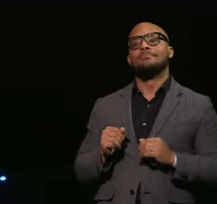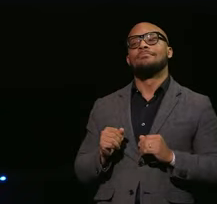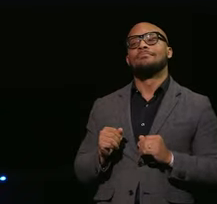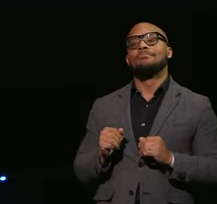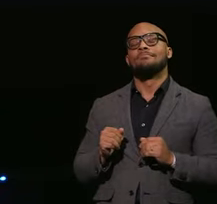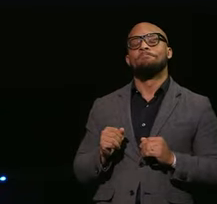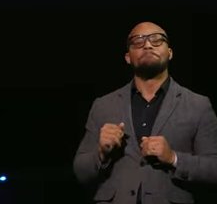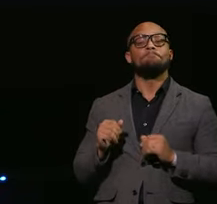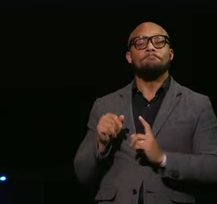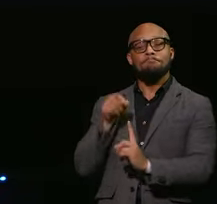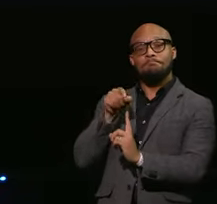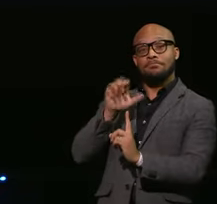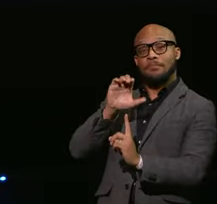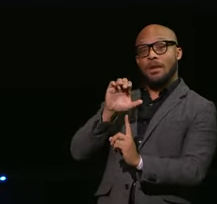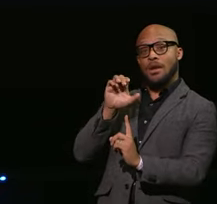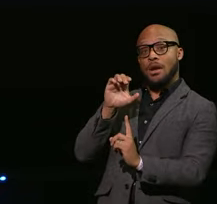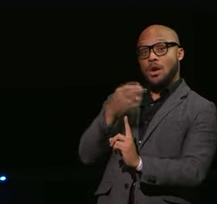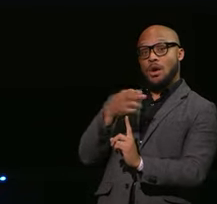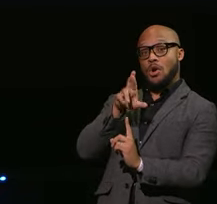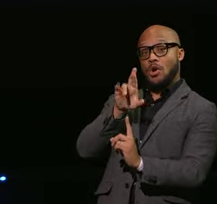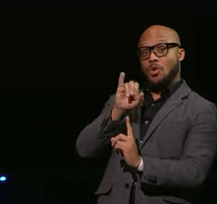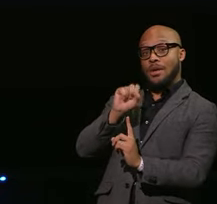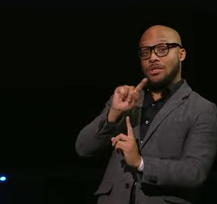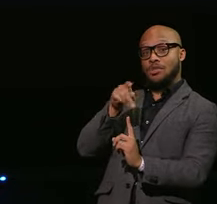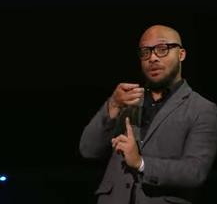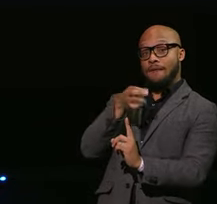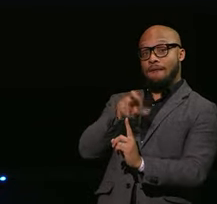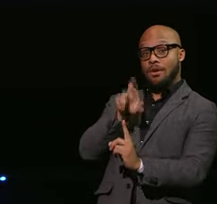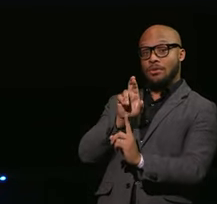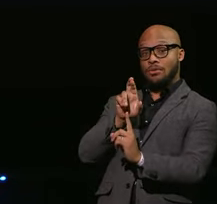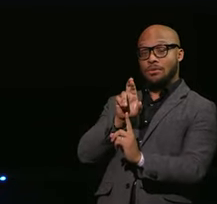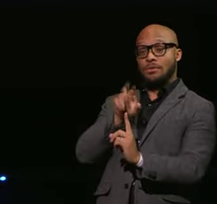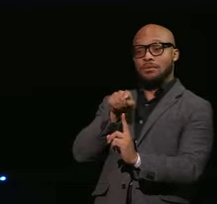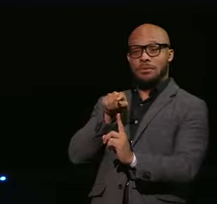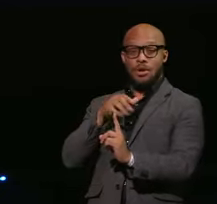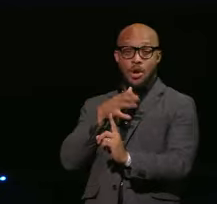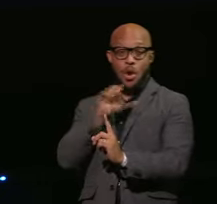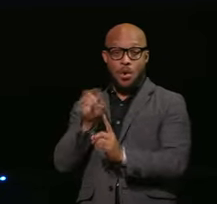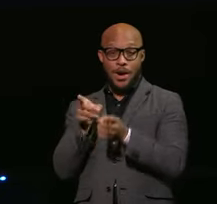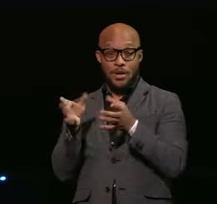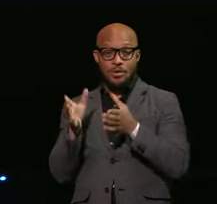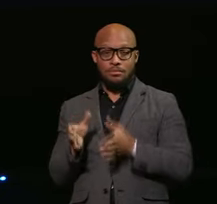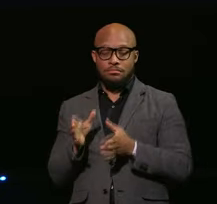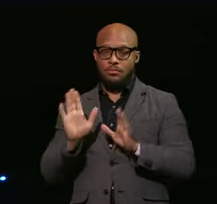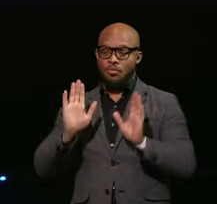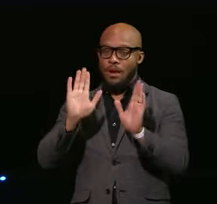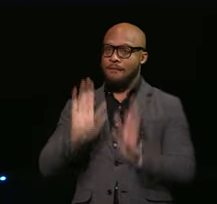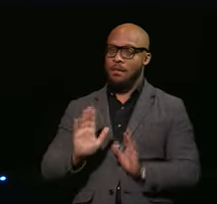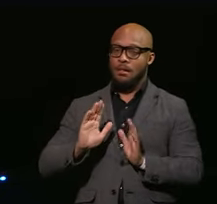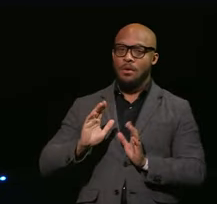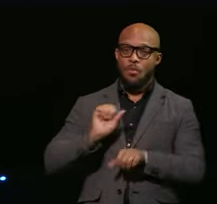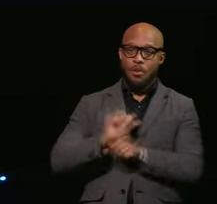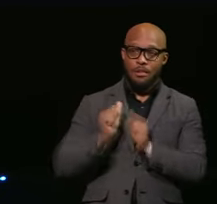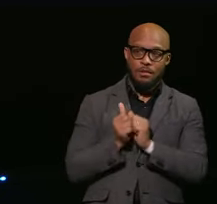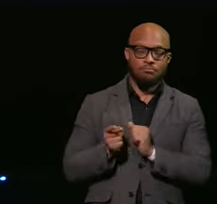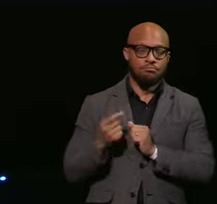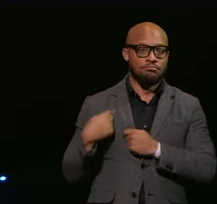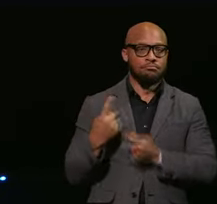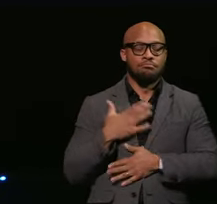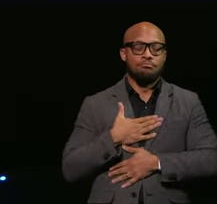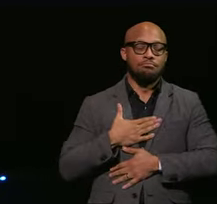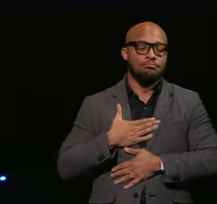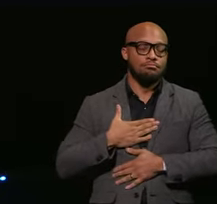I Christopher Sharp, my co-director, wonderful, wonderful. It's been really a pleasure working with Chris and just a